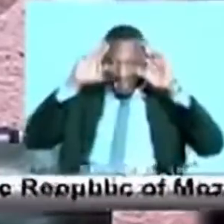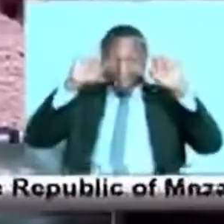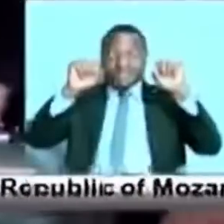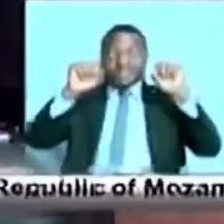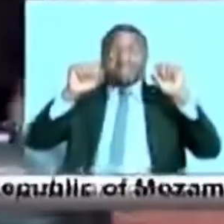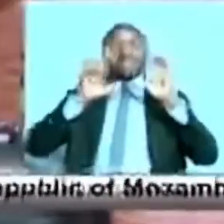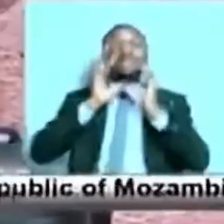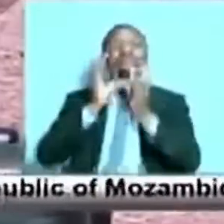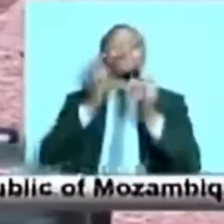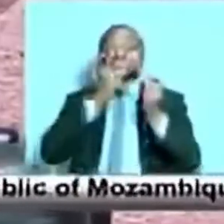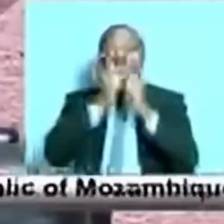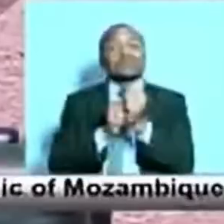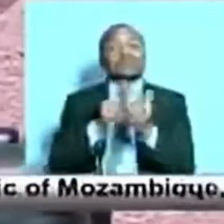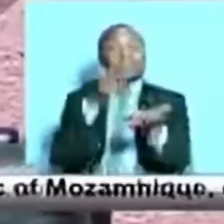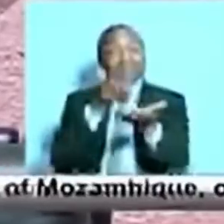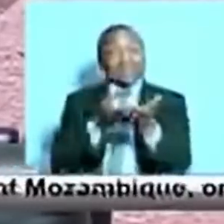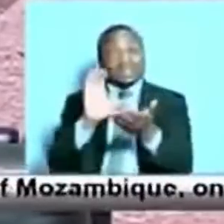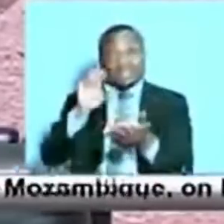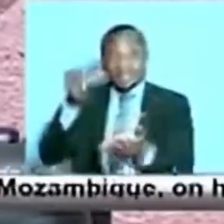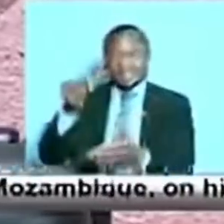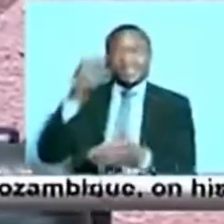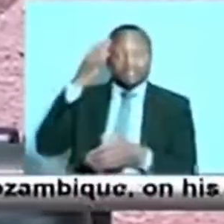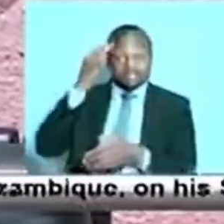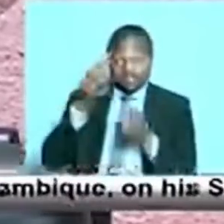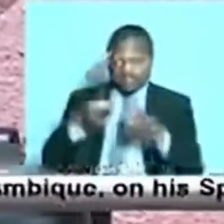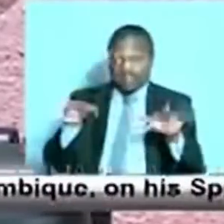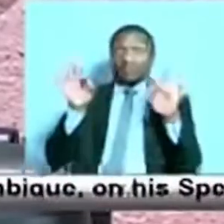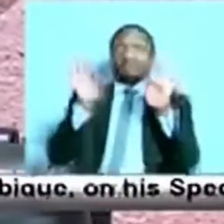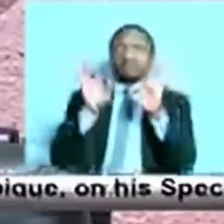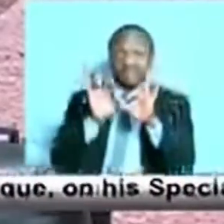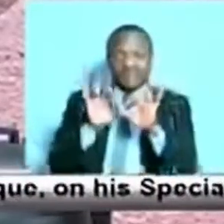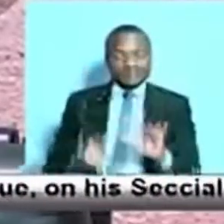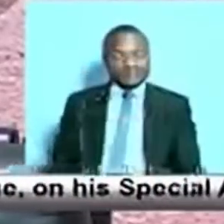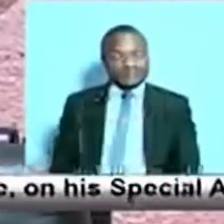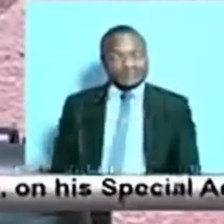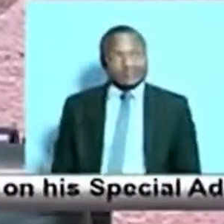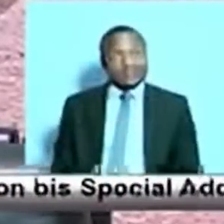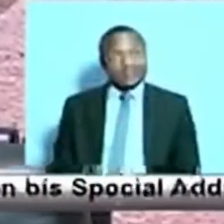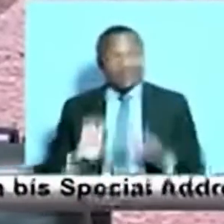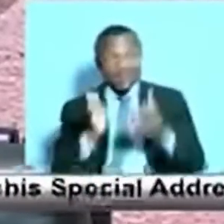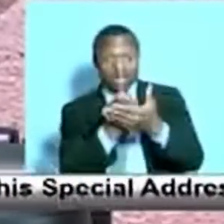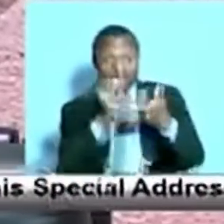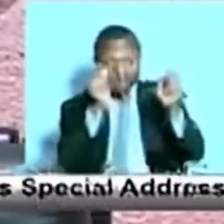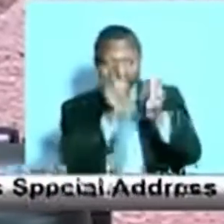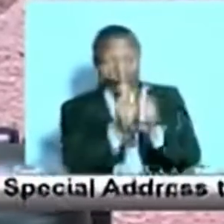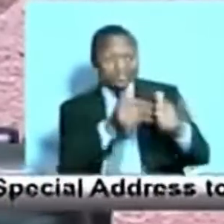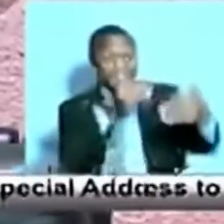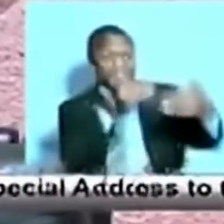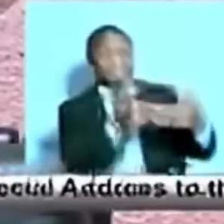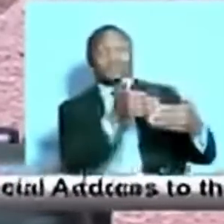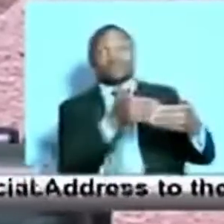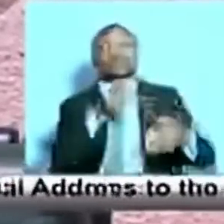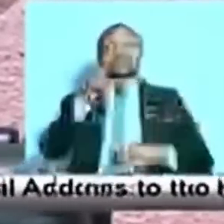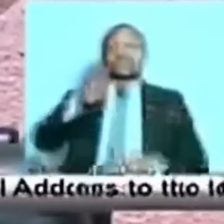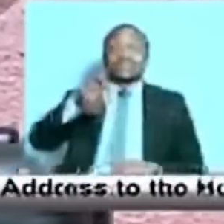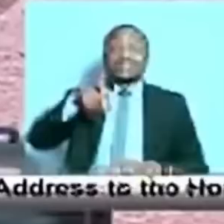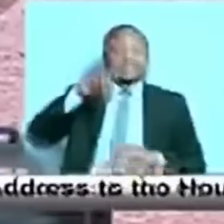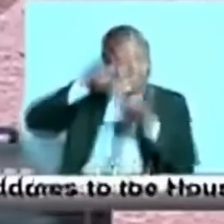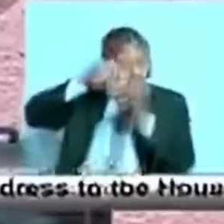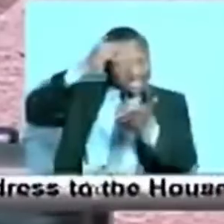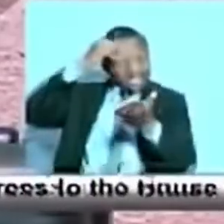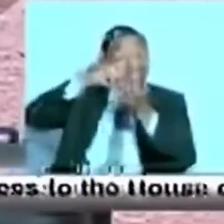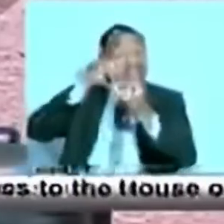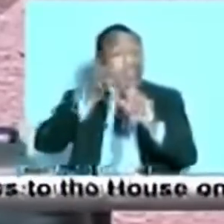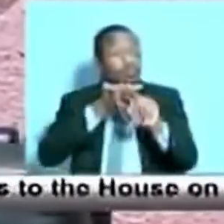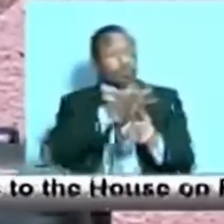Mozambique. Madam Speaker, that's why it's very important that when we engage with our neighbors, we need to learn from